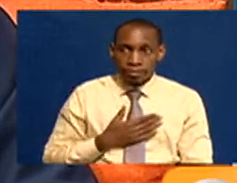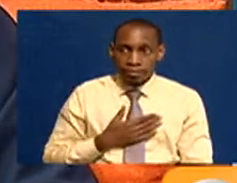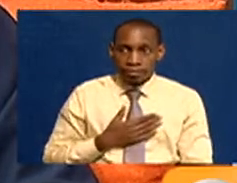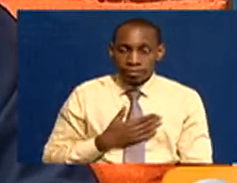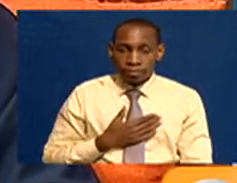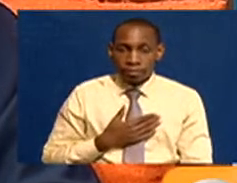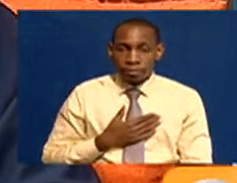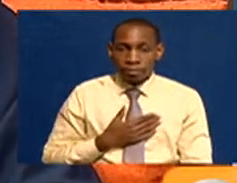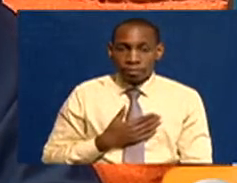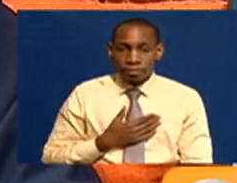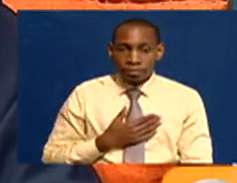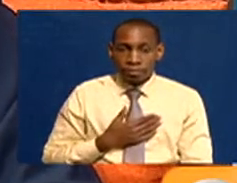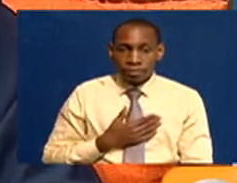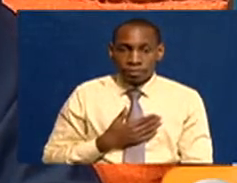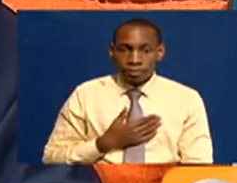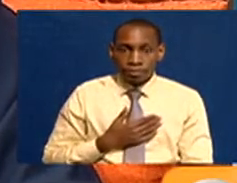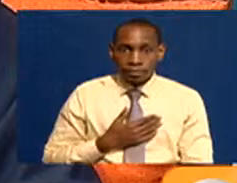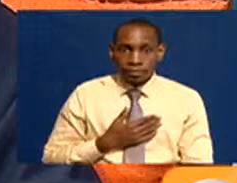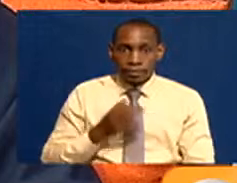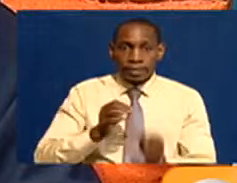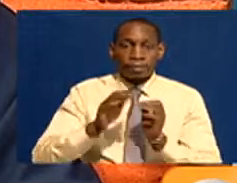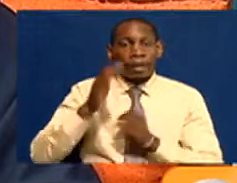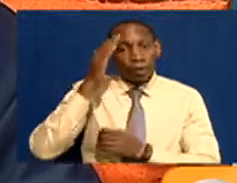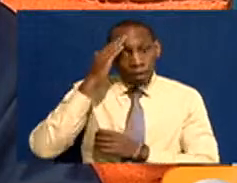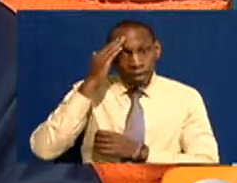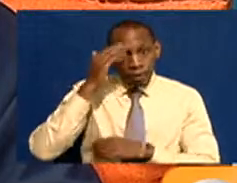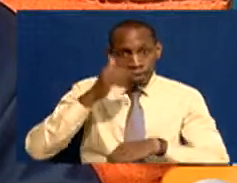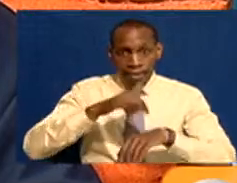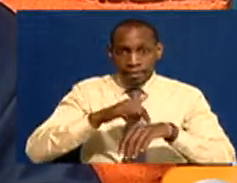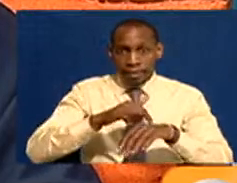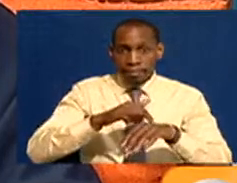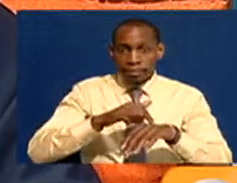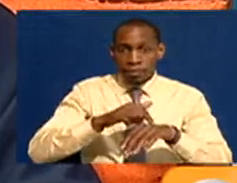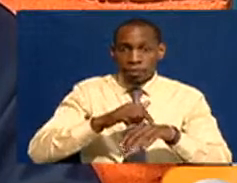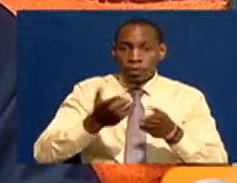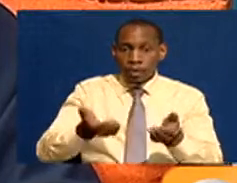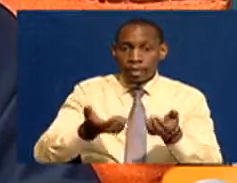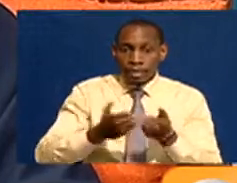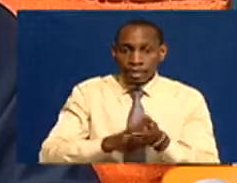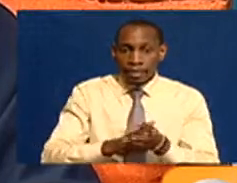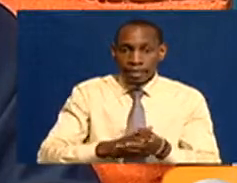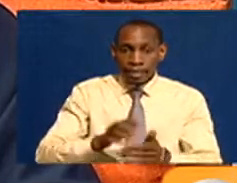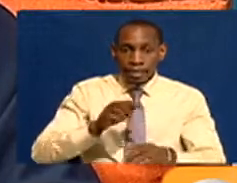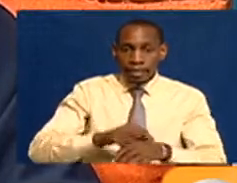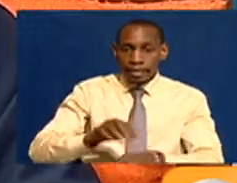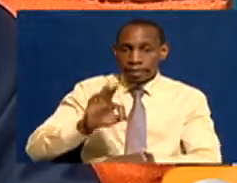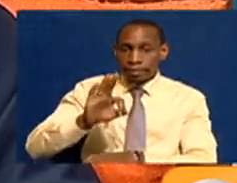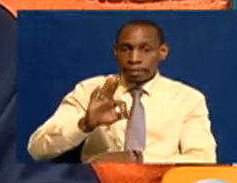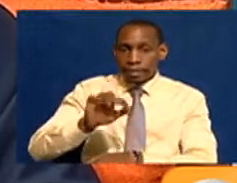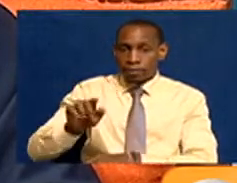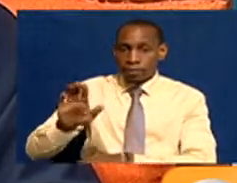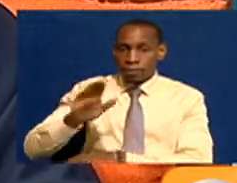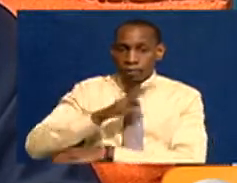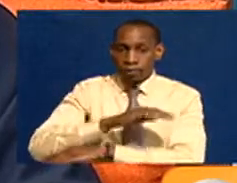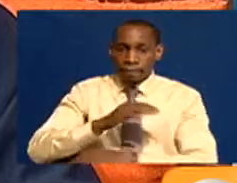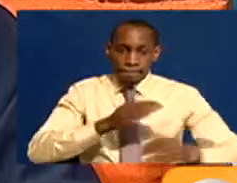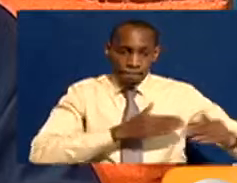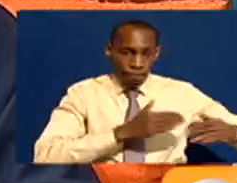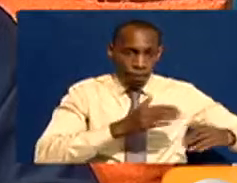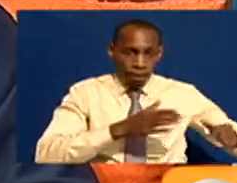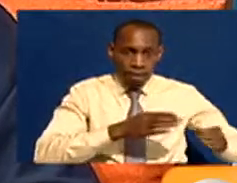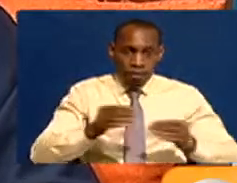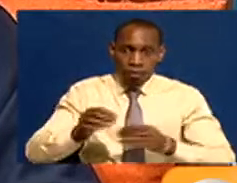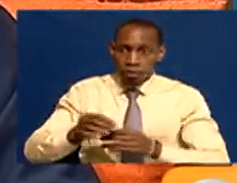confirmation hearing. If you know the time that it takes from 3 to 4 p.m. from Bomas to